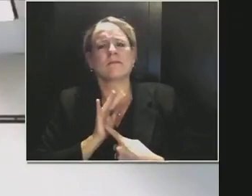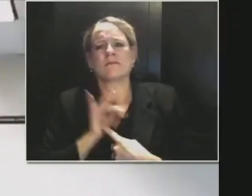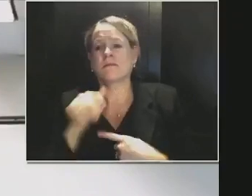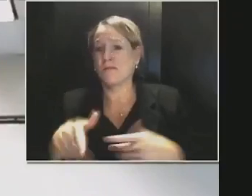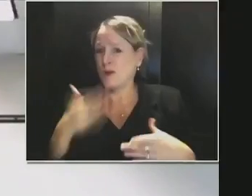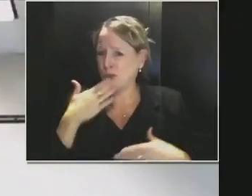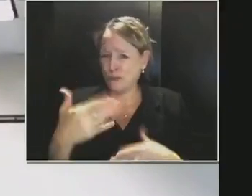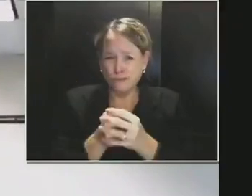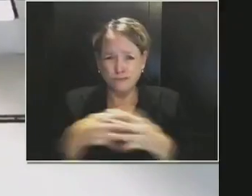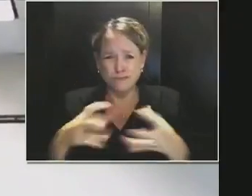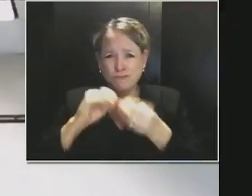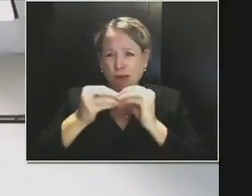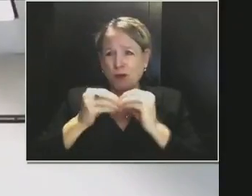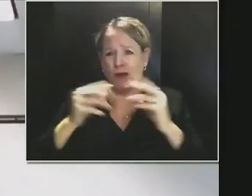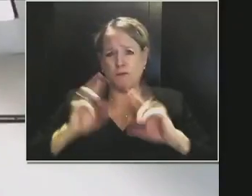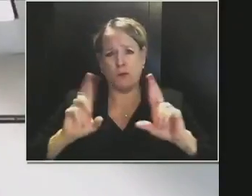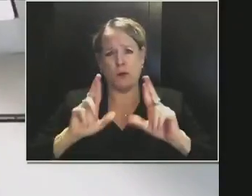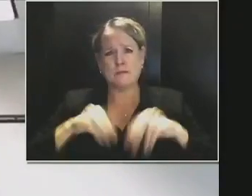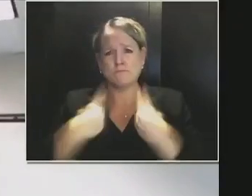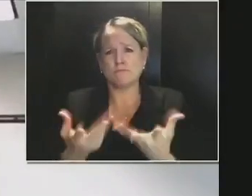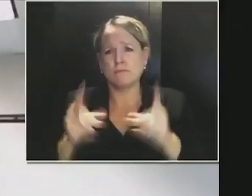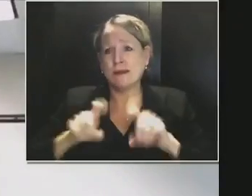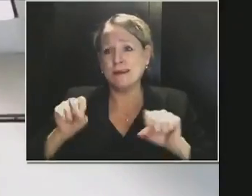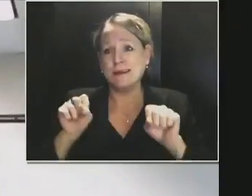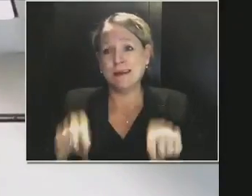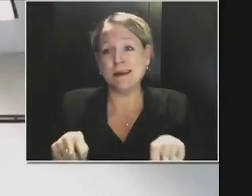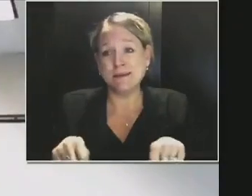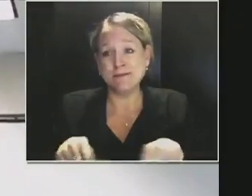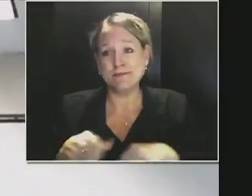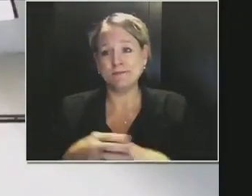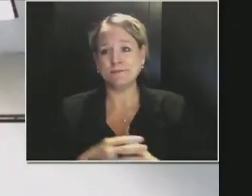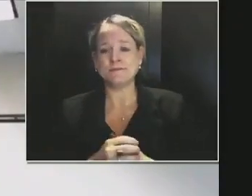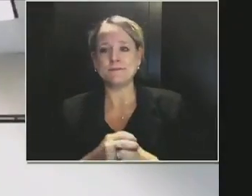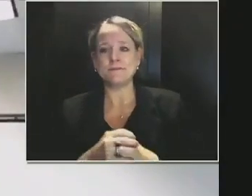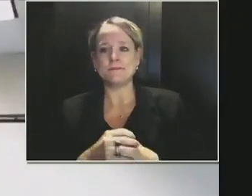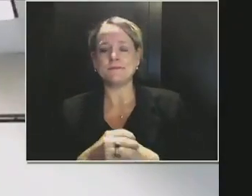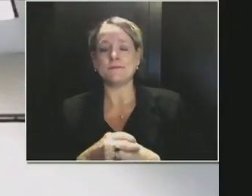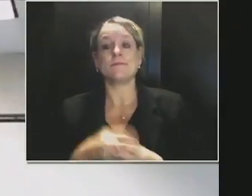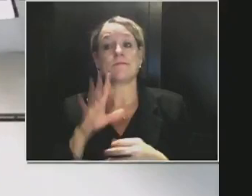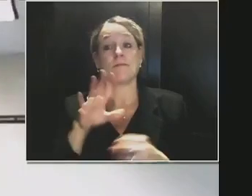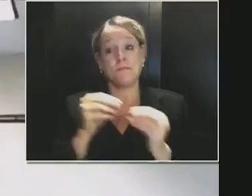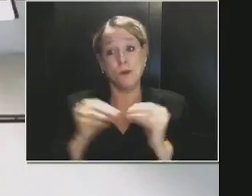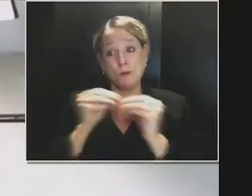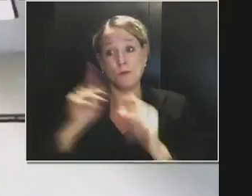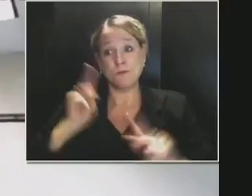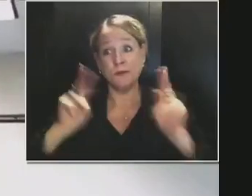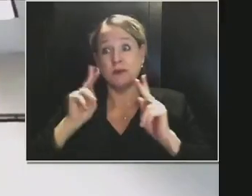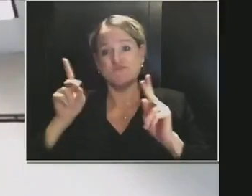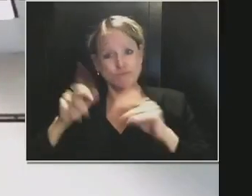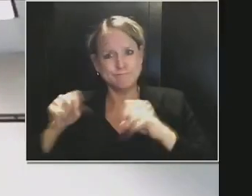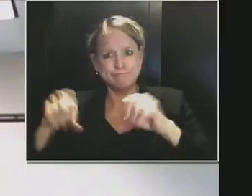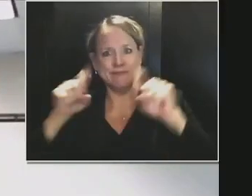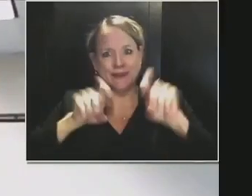that we continue to grow that lab capacity so that we can meet the growing demand for tests in our